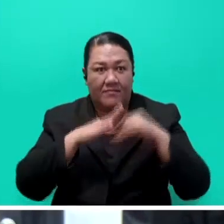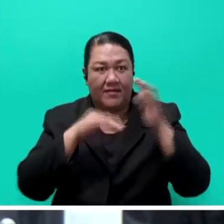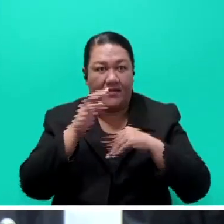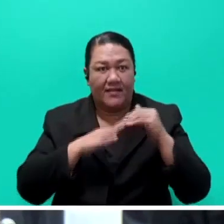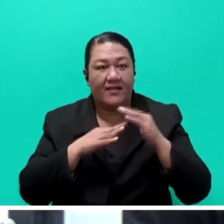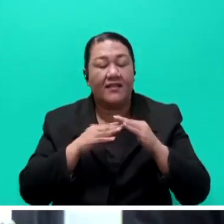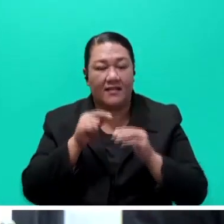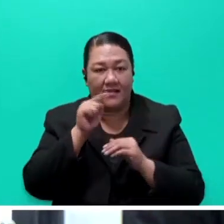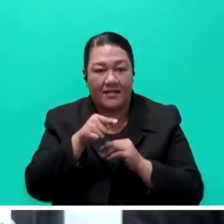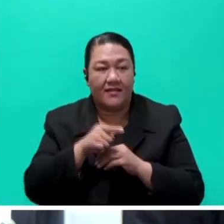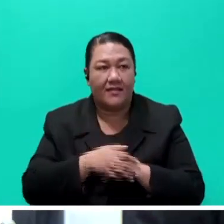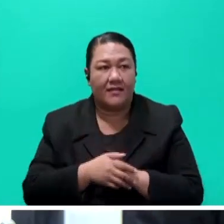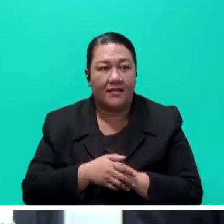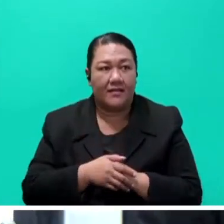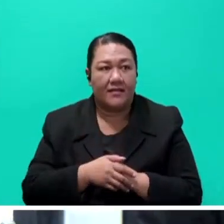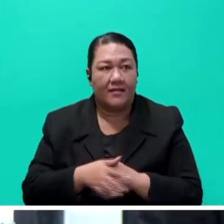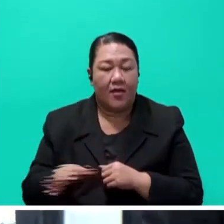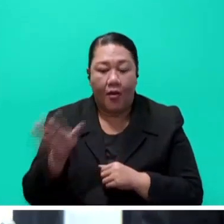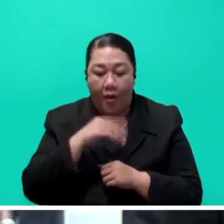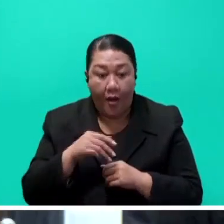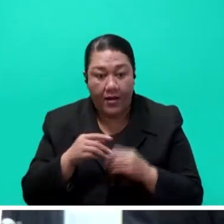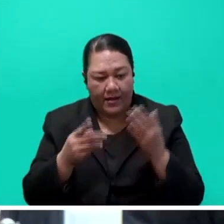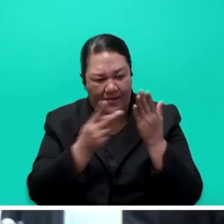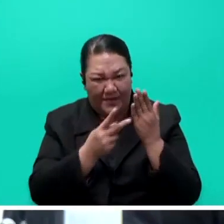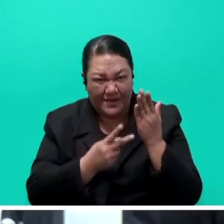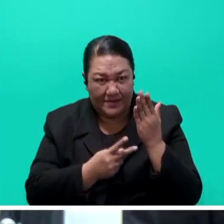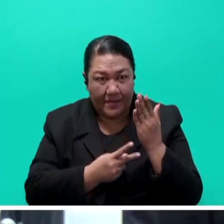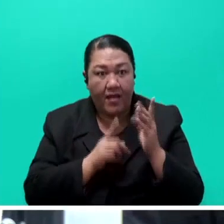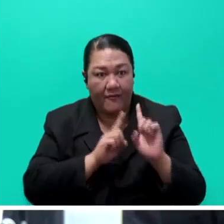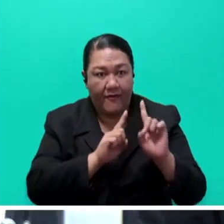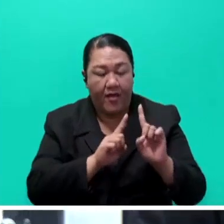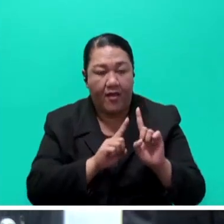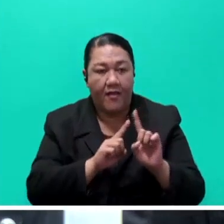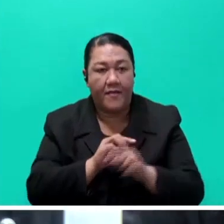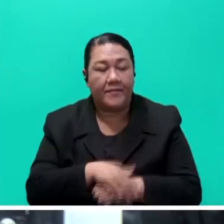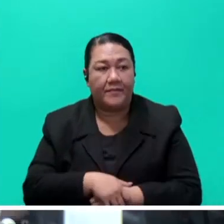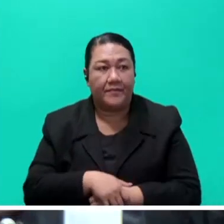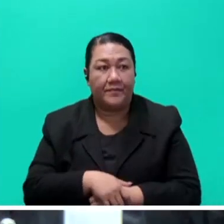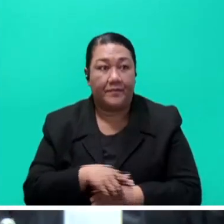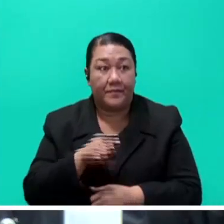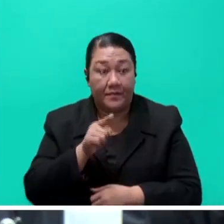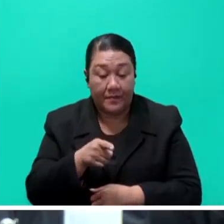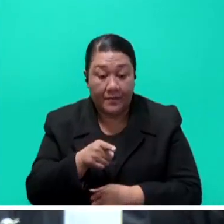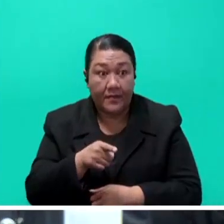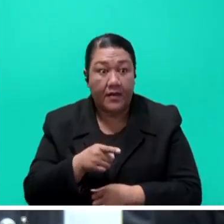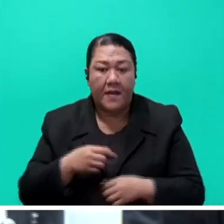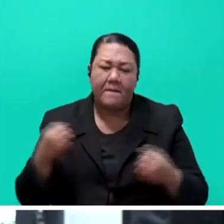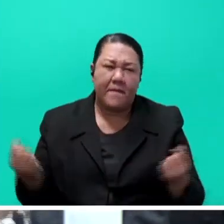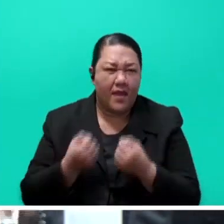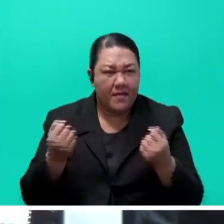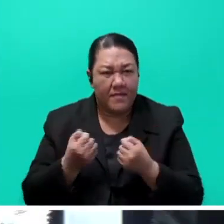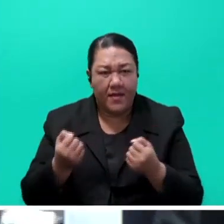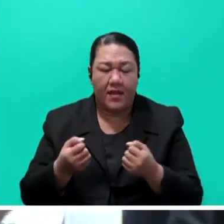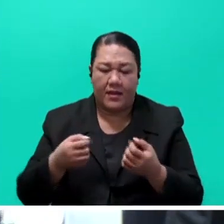responsive maintenance and on a piecemeal basis. Apart from that, the mill has been hit by a number of natural disasters